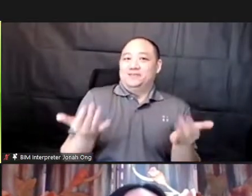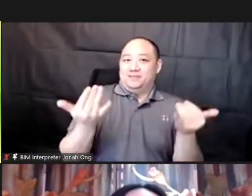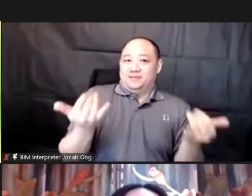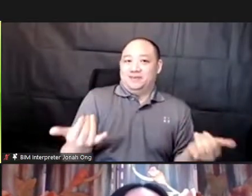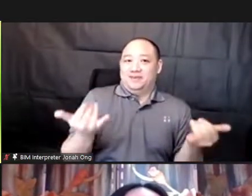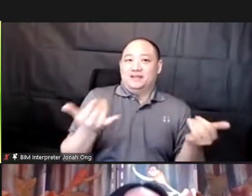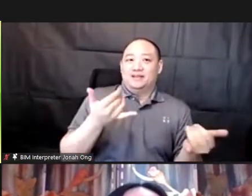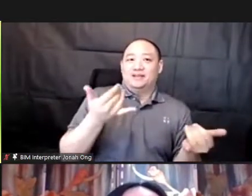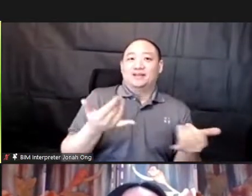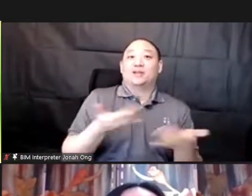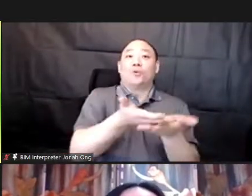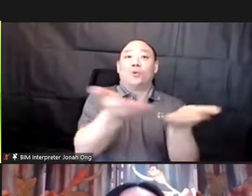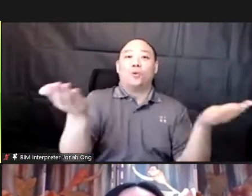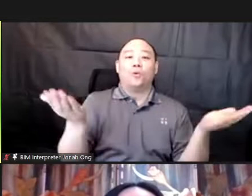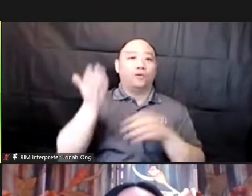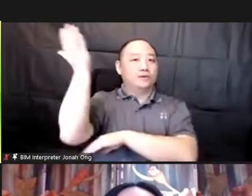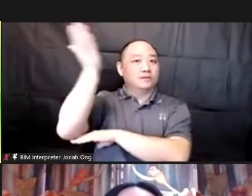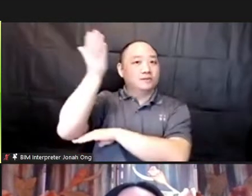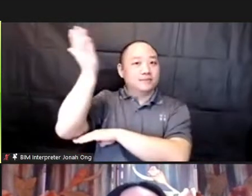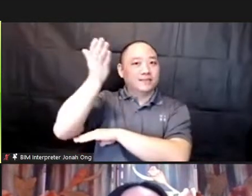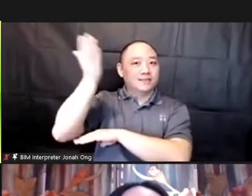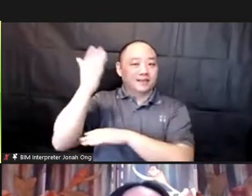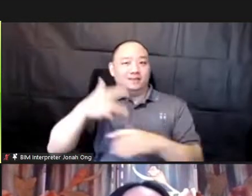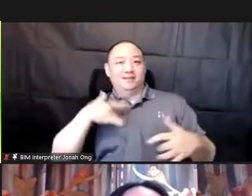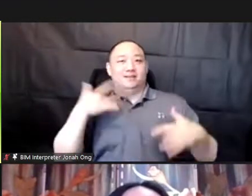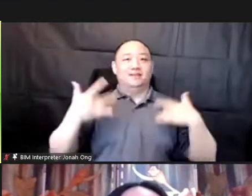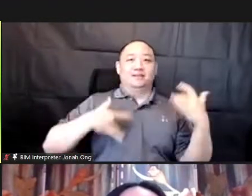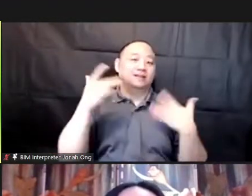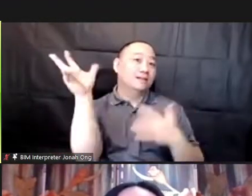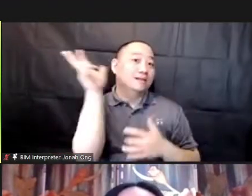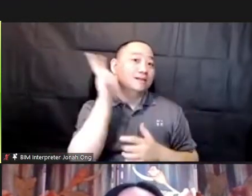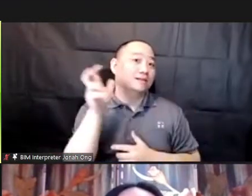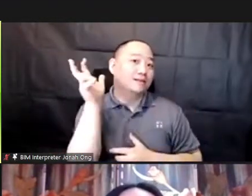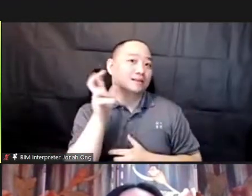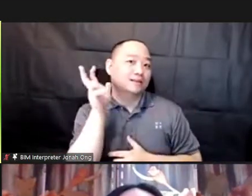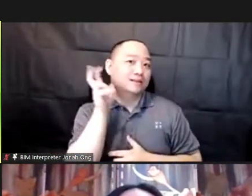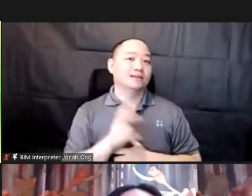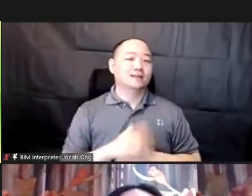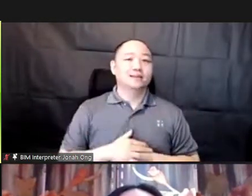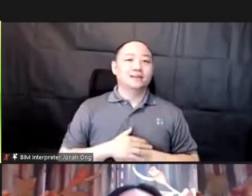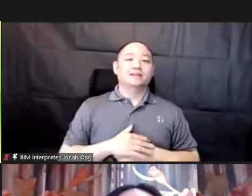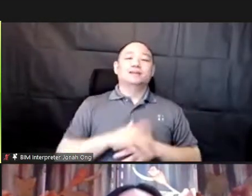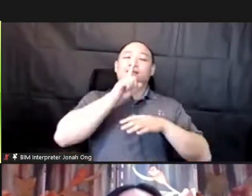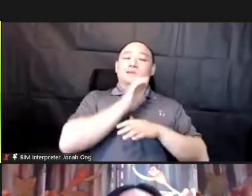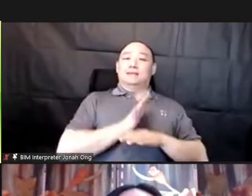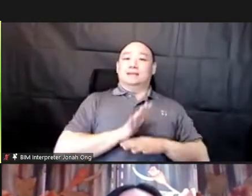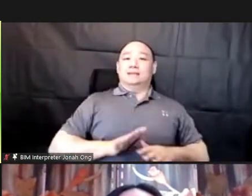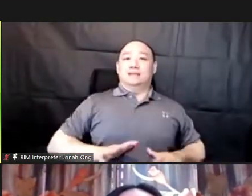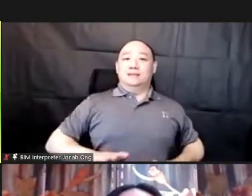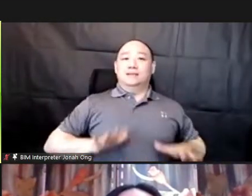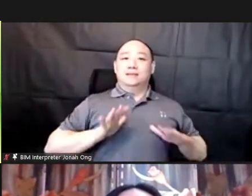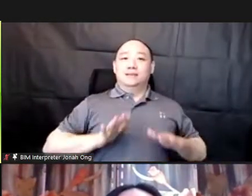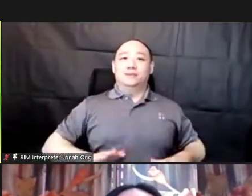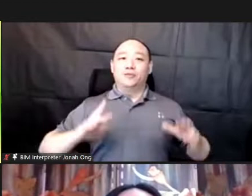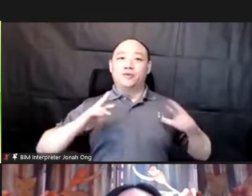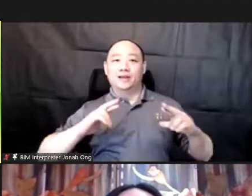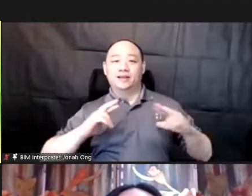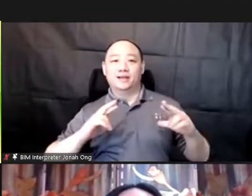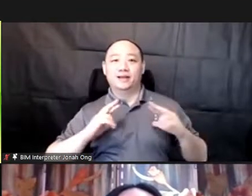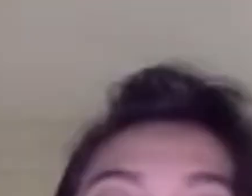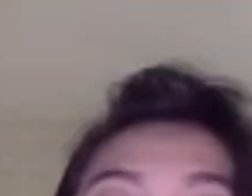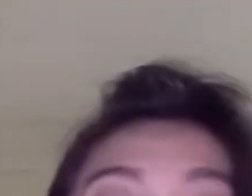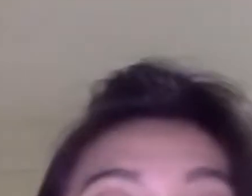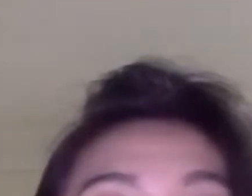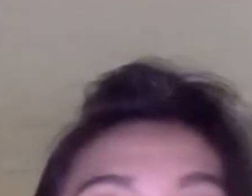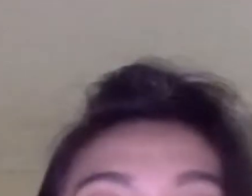super, super excited to listen to them. So it's going to be a chill session, everyone. But before I invite the first speaker, I'd